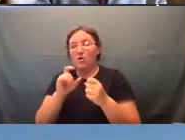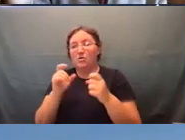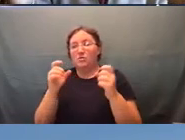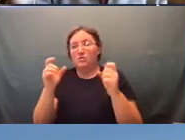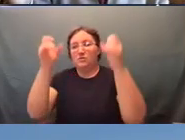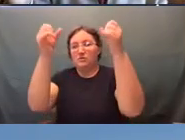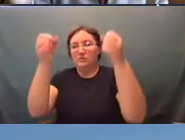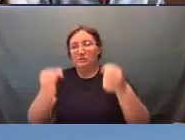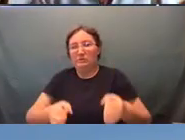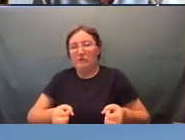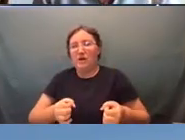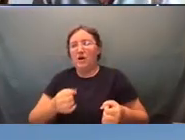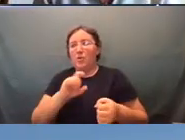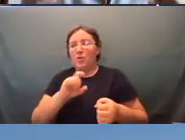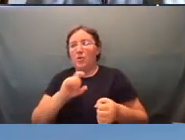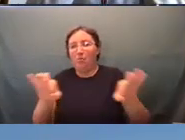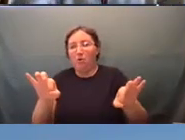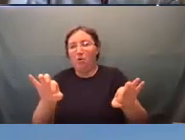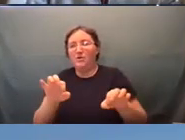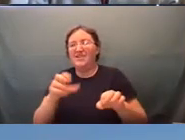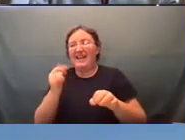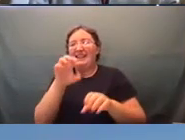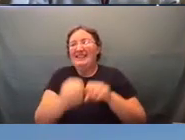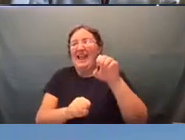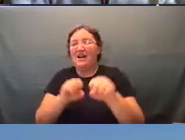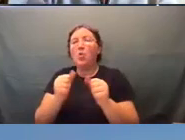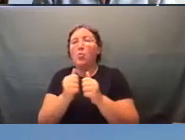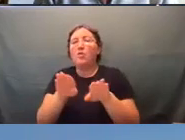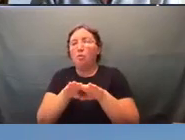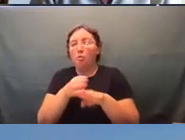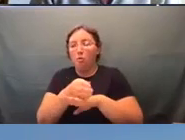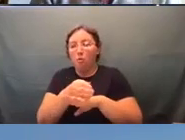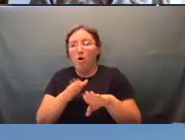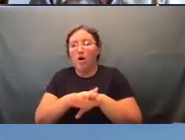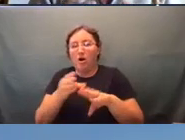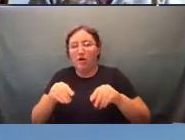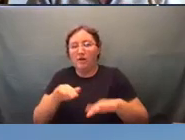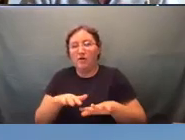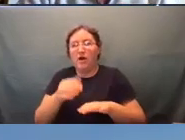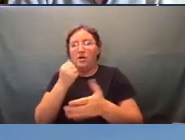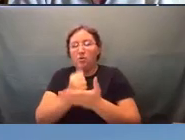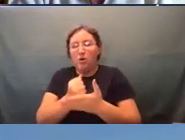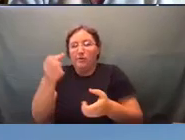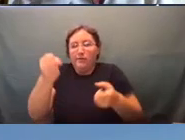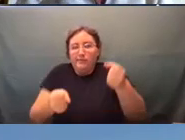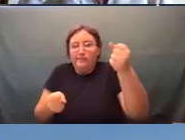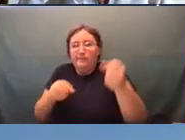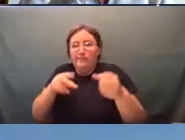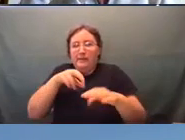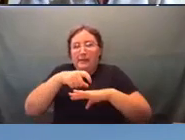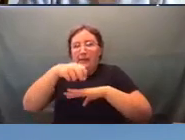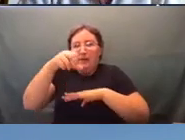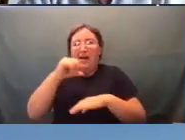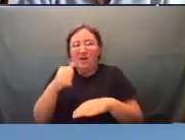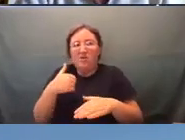1 person width apart with wooden planks on the ground to help you climb up. And I don't have an